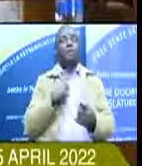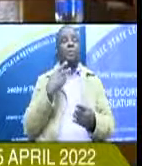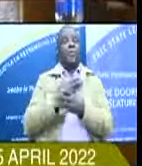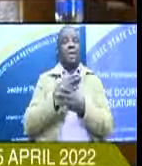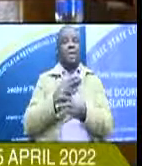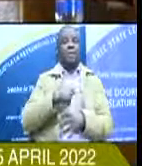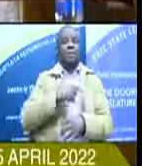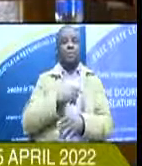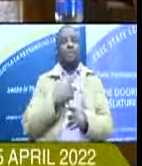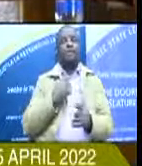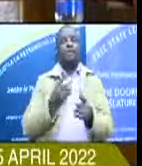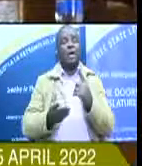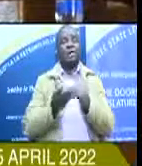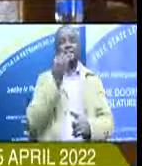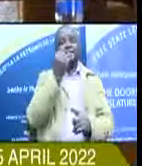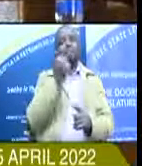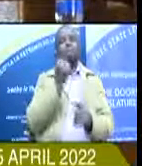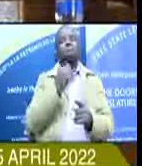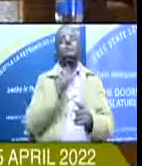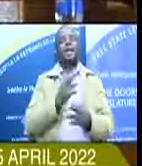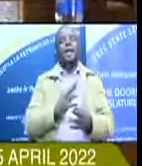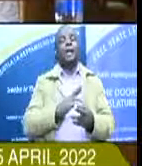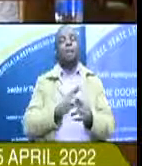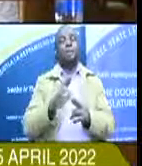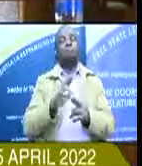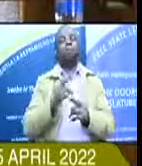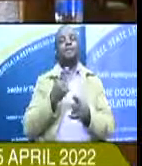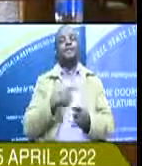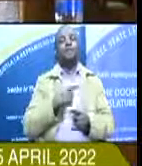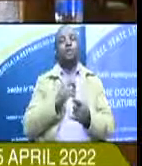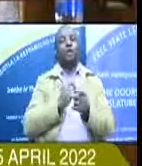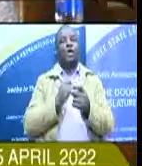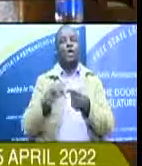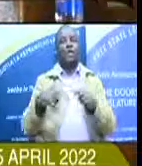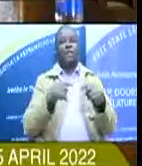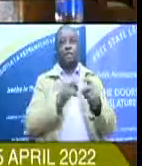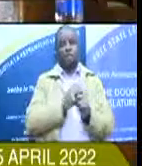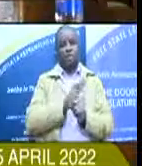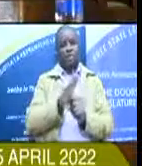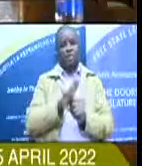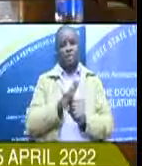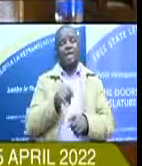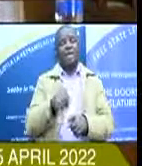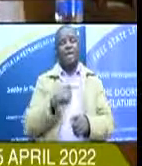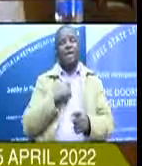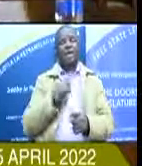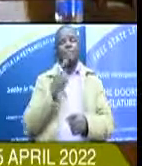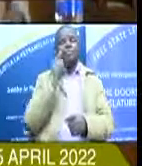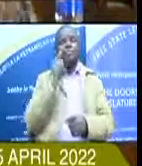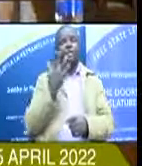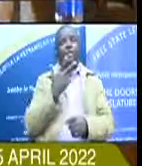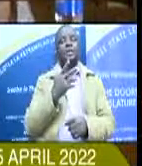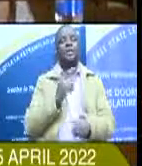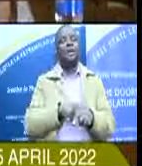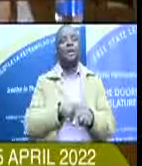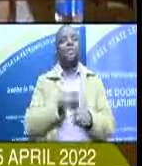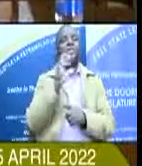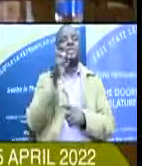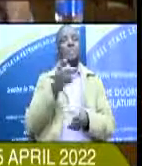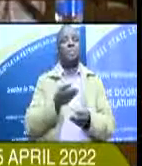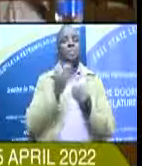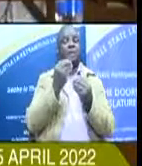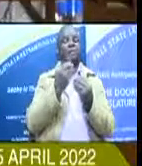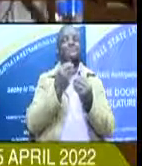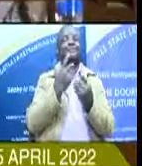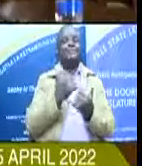efforts to achieve excellent results in the fight against COVID-19. This was evident when Free State received recognition as